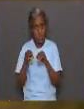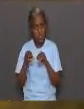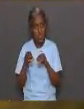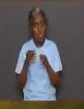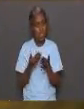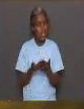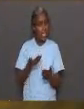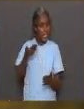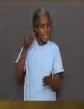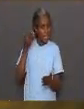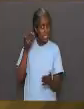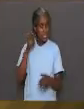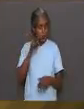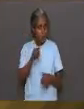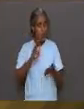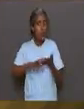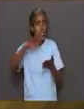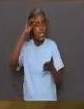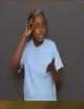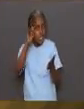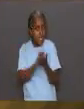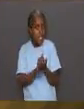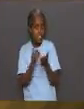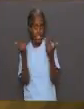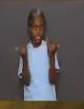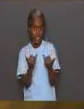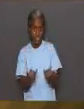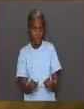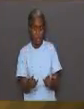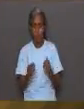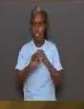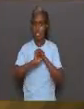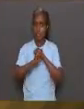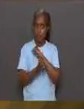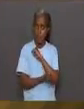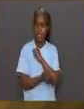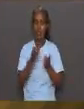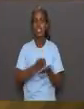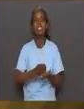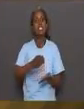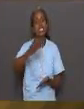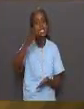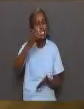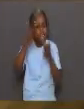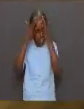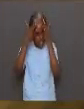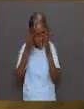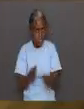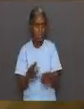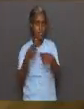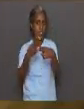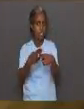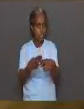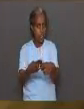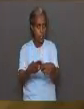Students, earlier you learned that the shape of the base of a cylinder